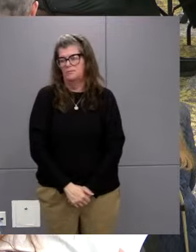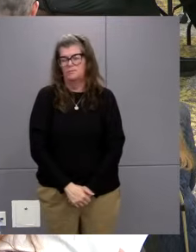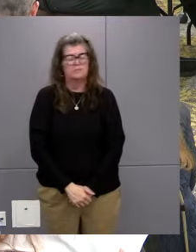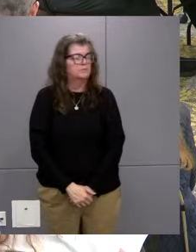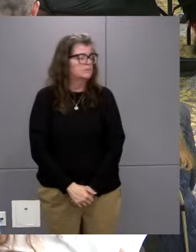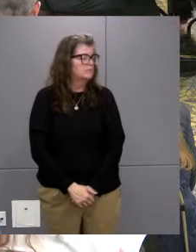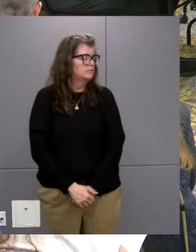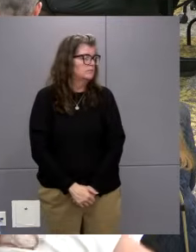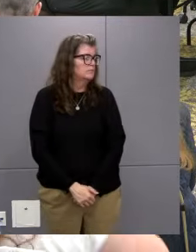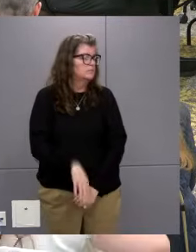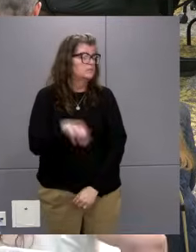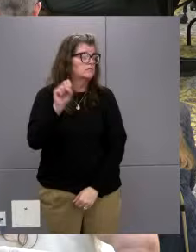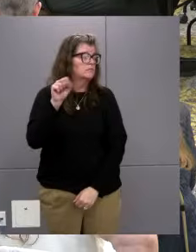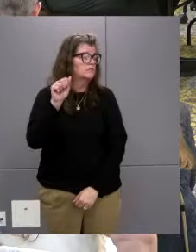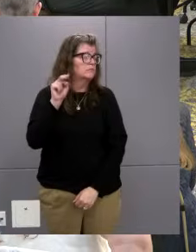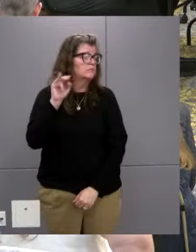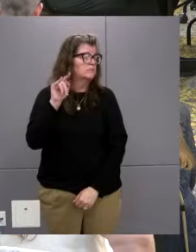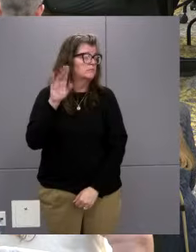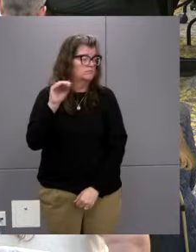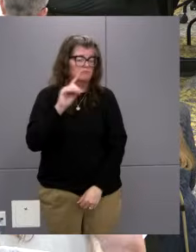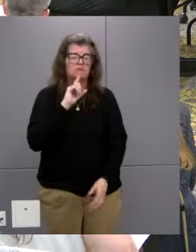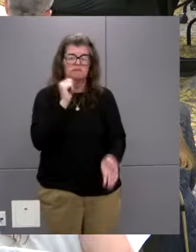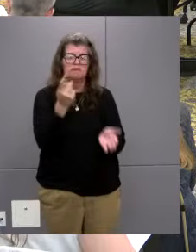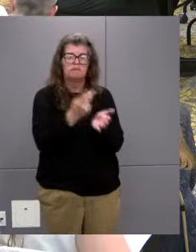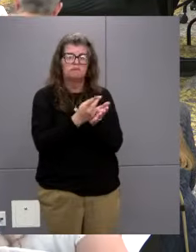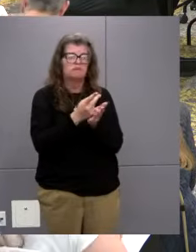Santino? Make a motion to approve with those amendments.